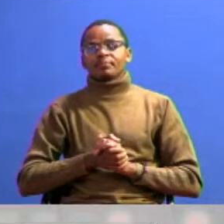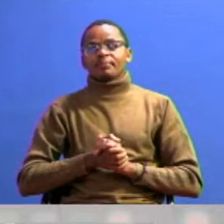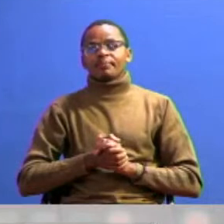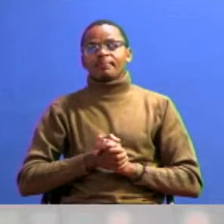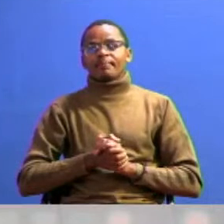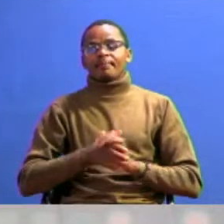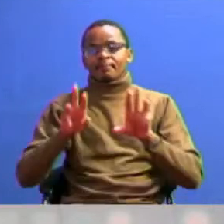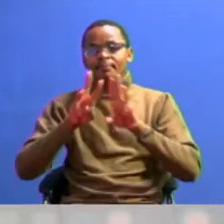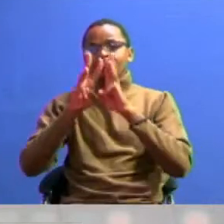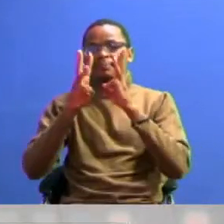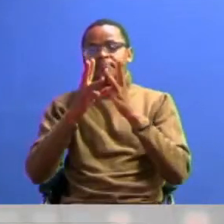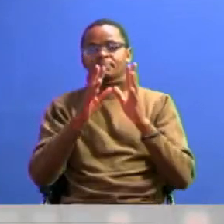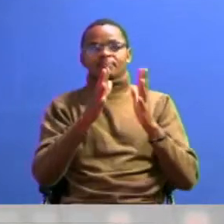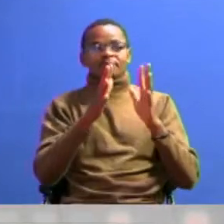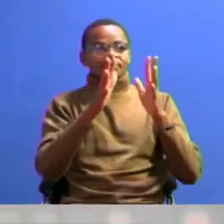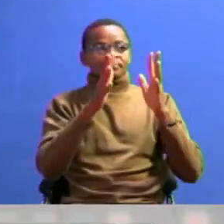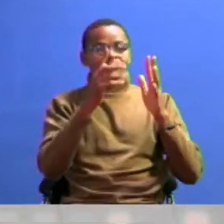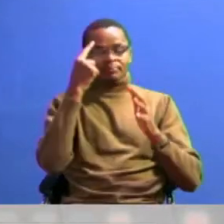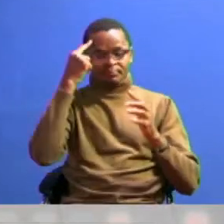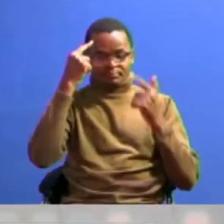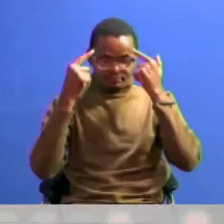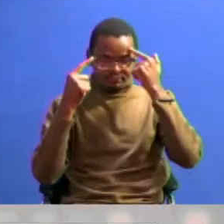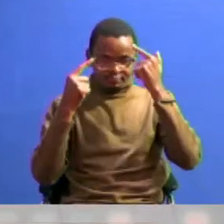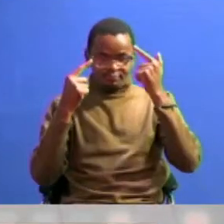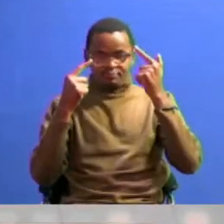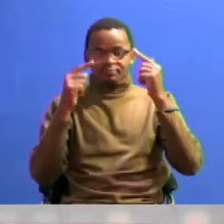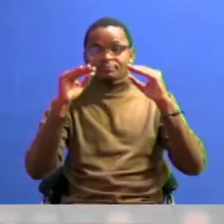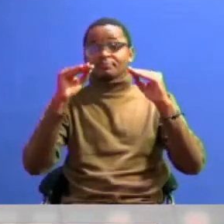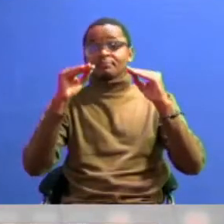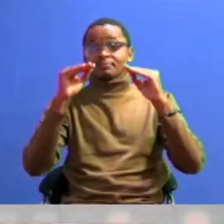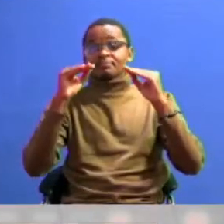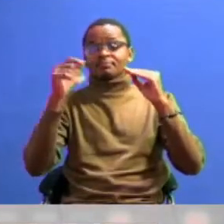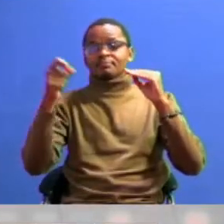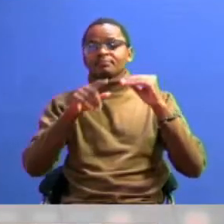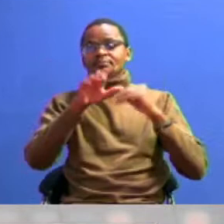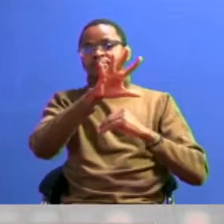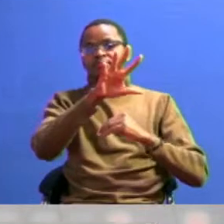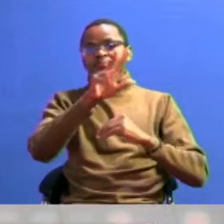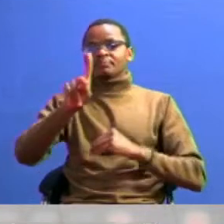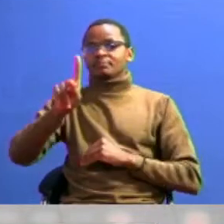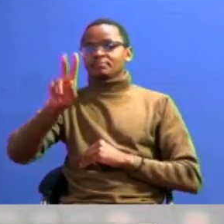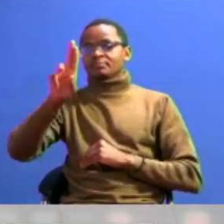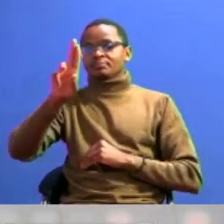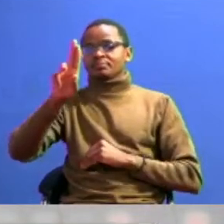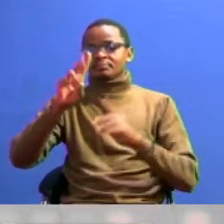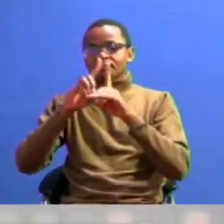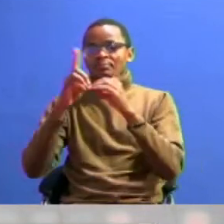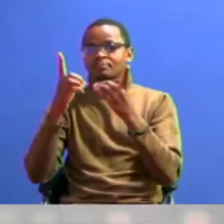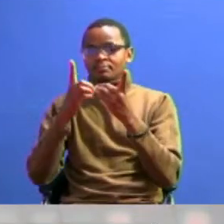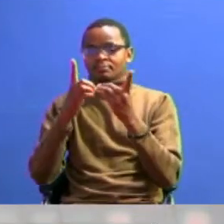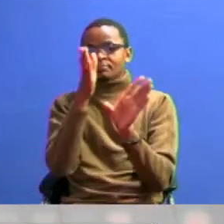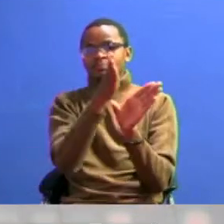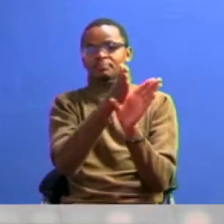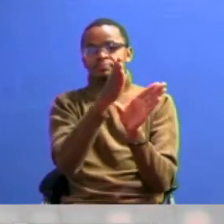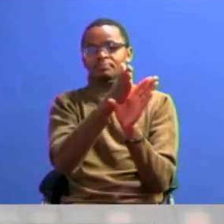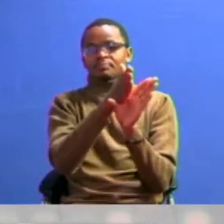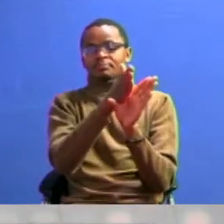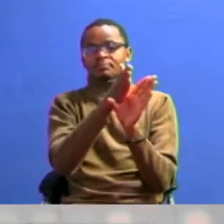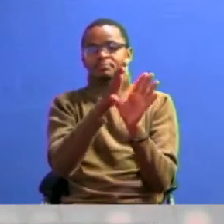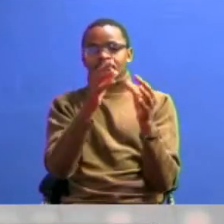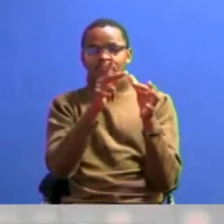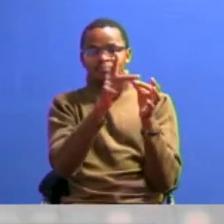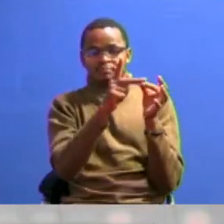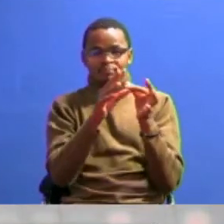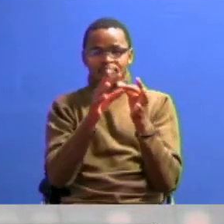As the world marks the Global Mental Health Awareness Month in May, Kenyatta University Department of Psychology, in partnership